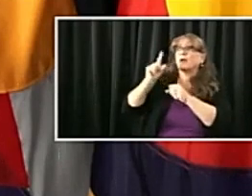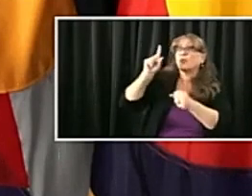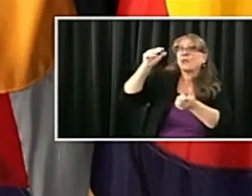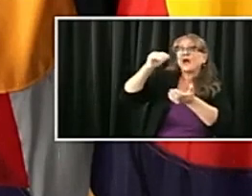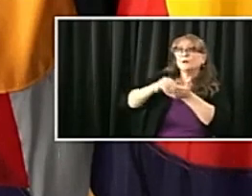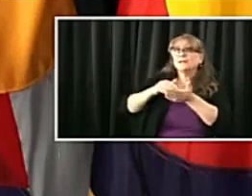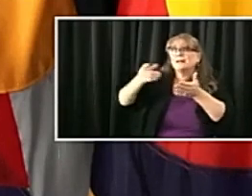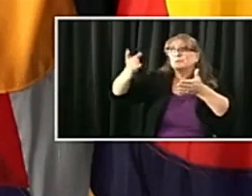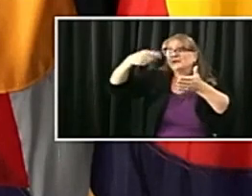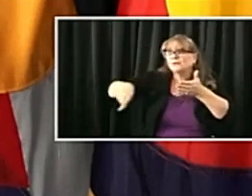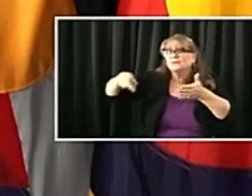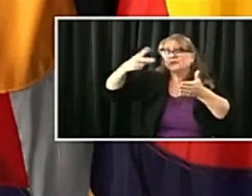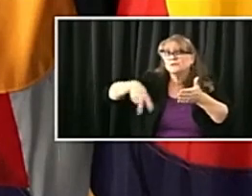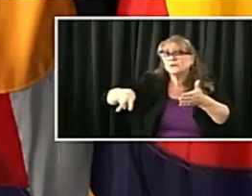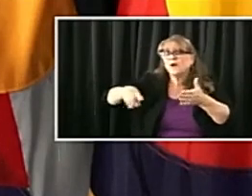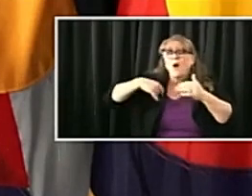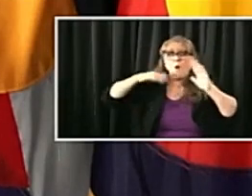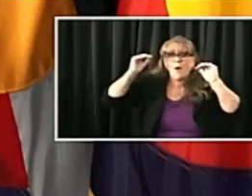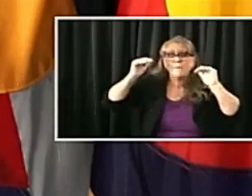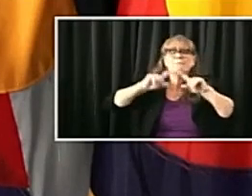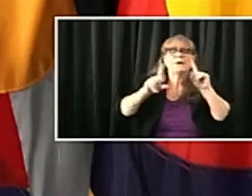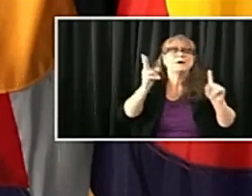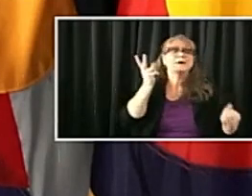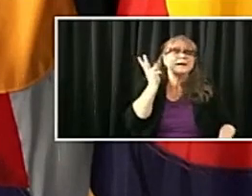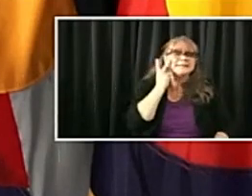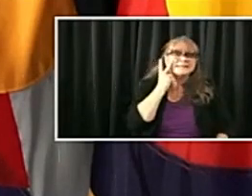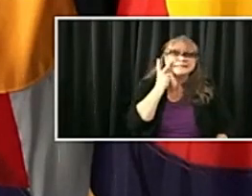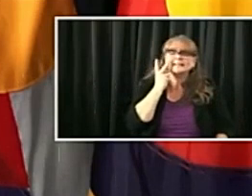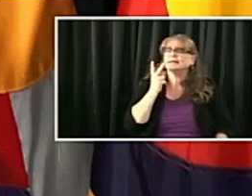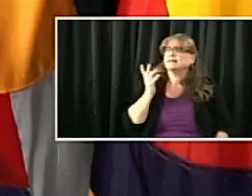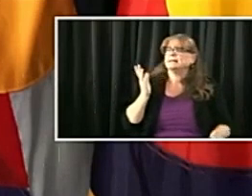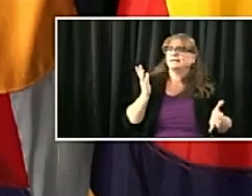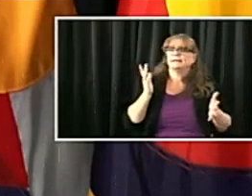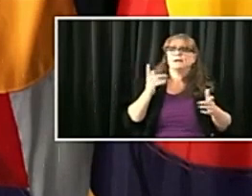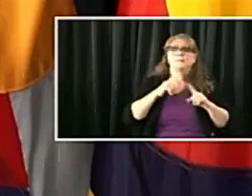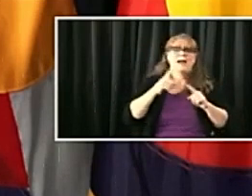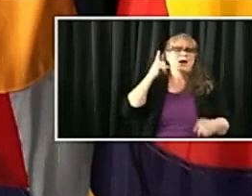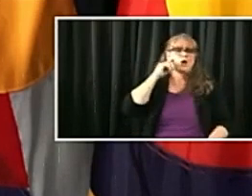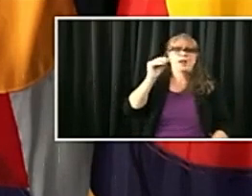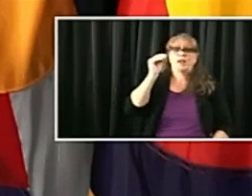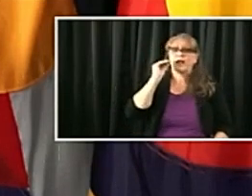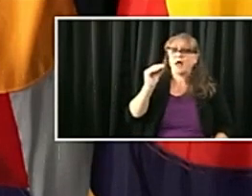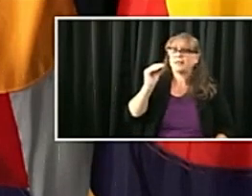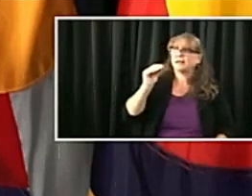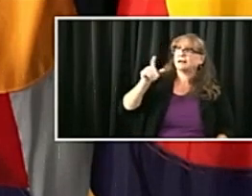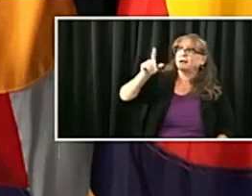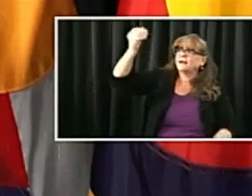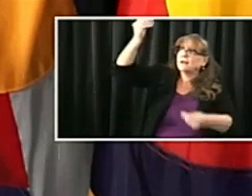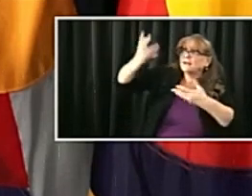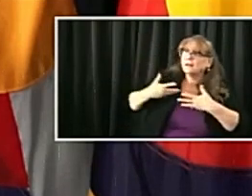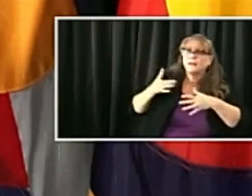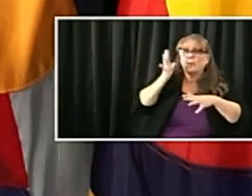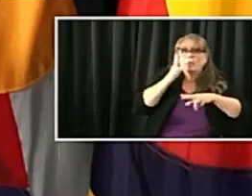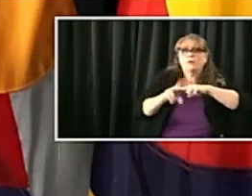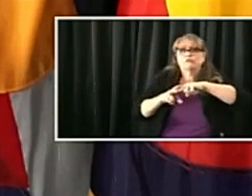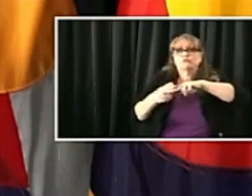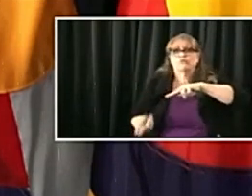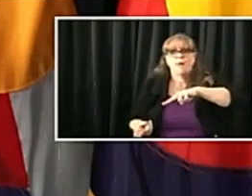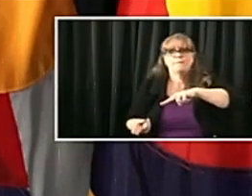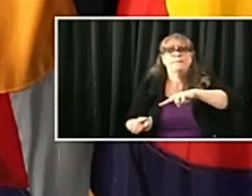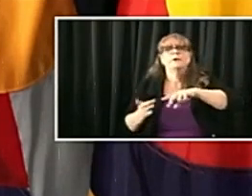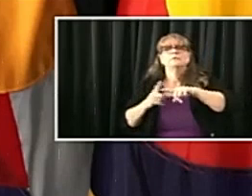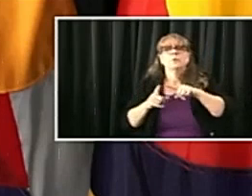indication whatsoever from any of our federal partners that the number will drop below what it is currently. So I'm confident that at least the current levels of supply will be maintained based on